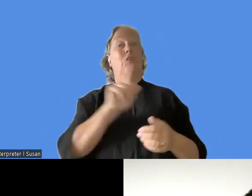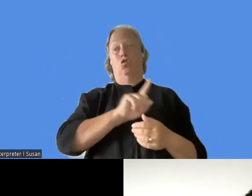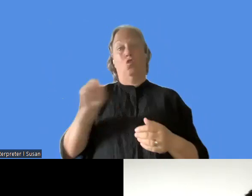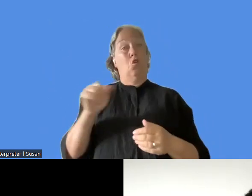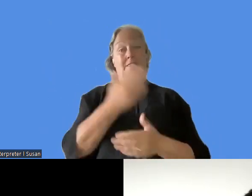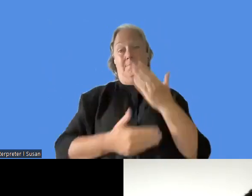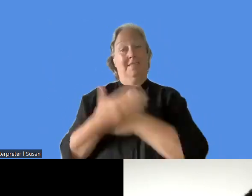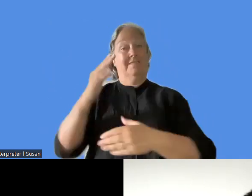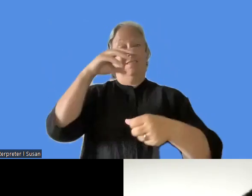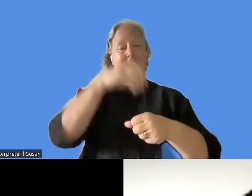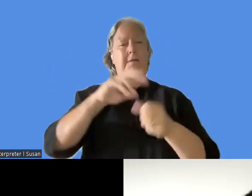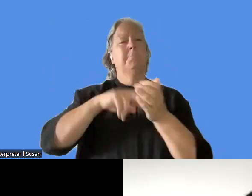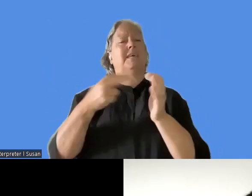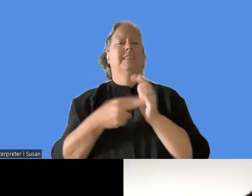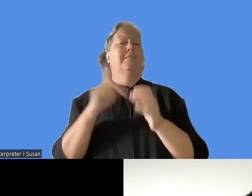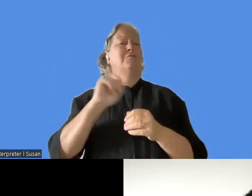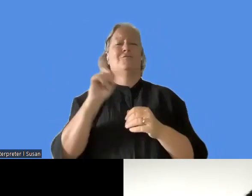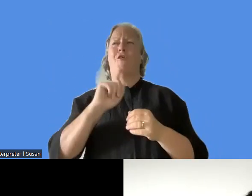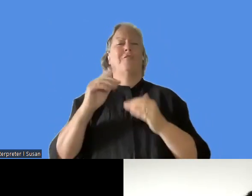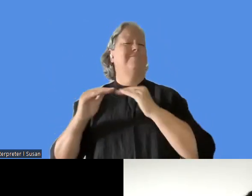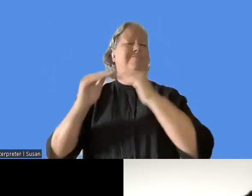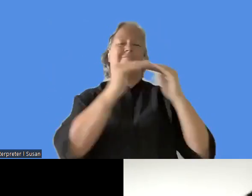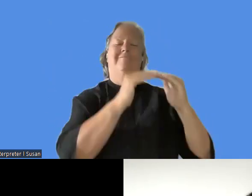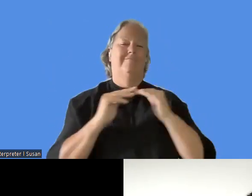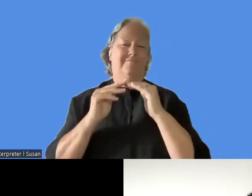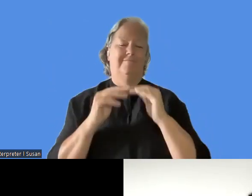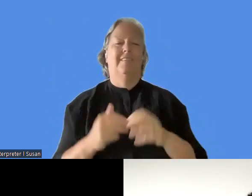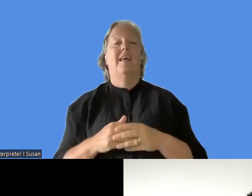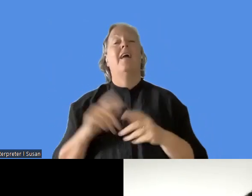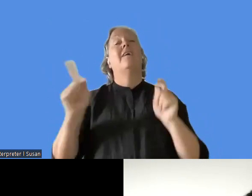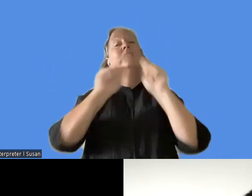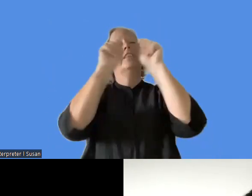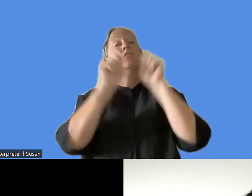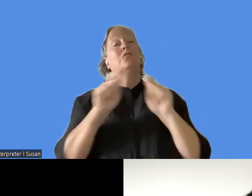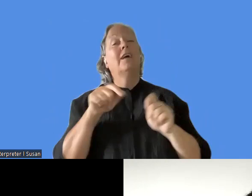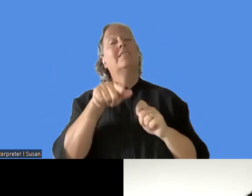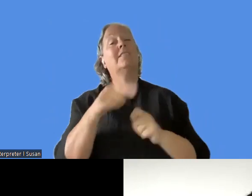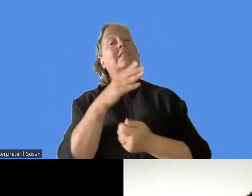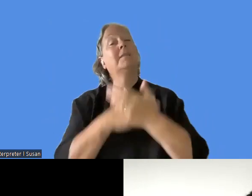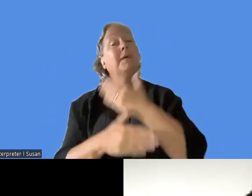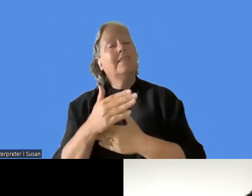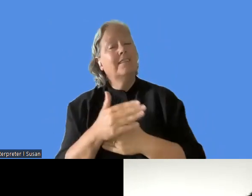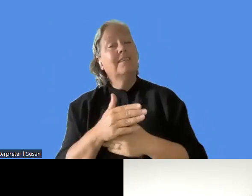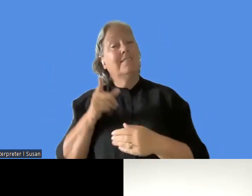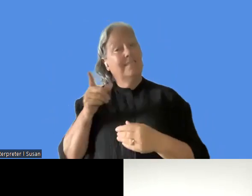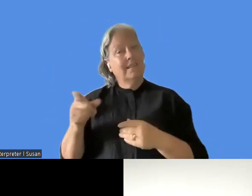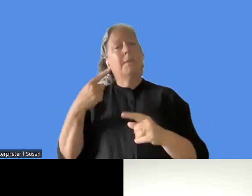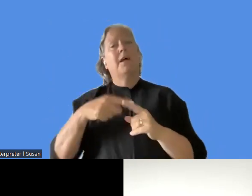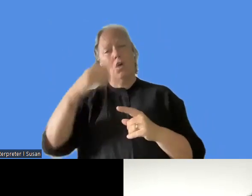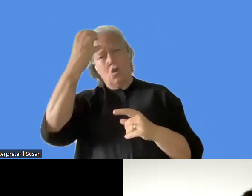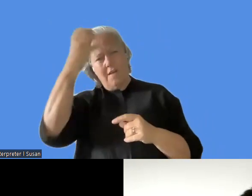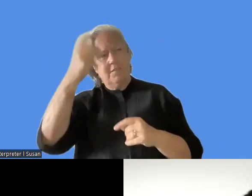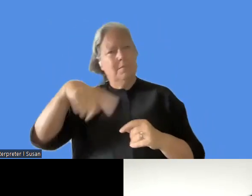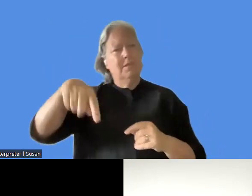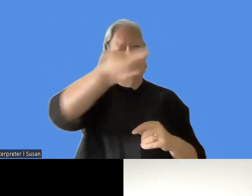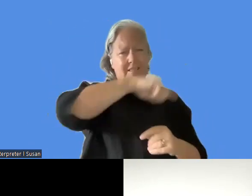The exchange and sharing of the data of China Disabled Person Federation National People's Congress with data from various government departments has provided